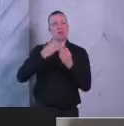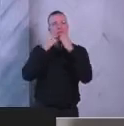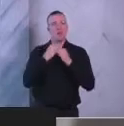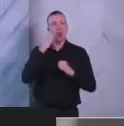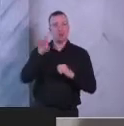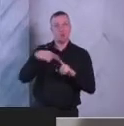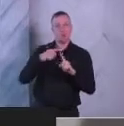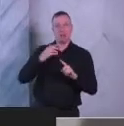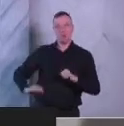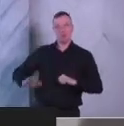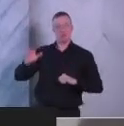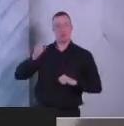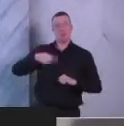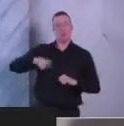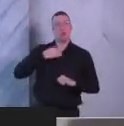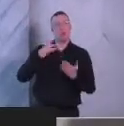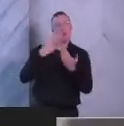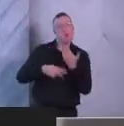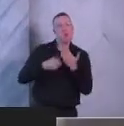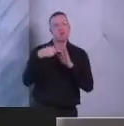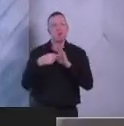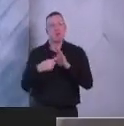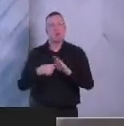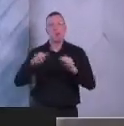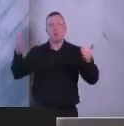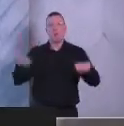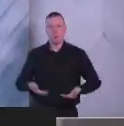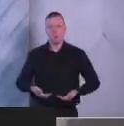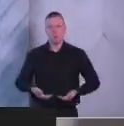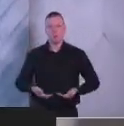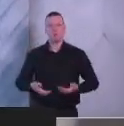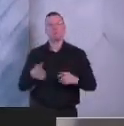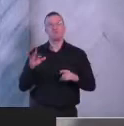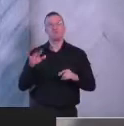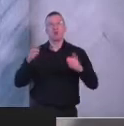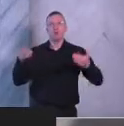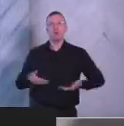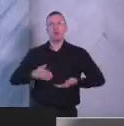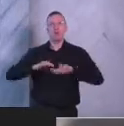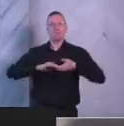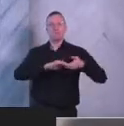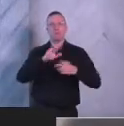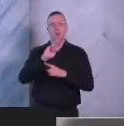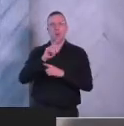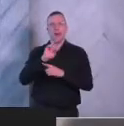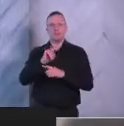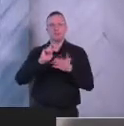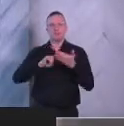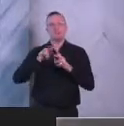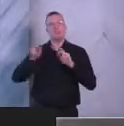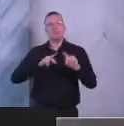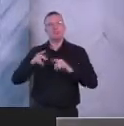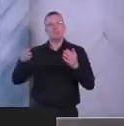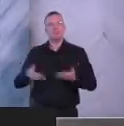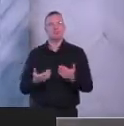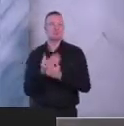grew up, we had programs such as the Welcome Wagon, where we had people that actually brought new